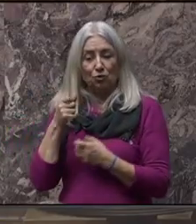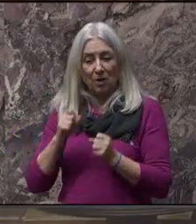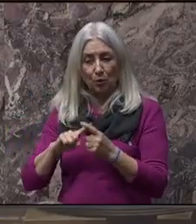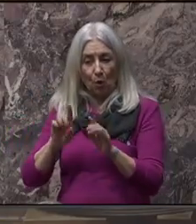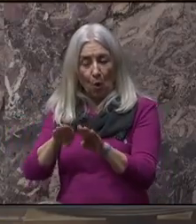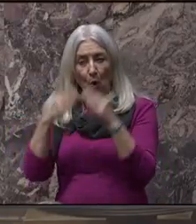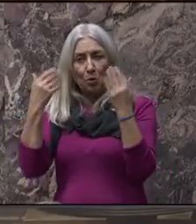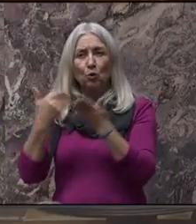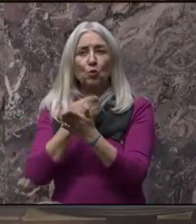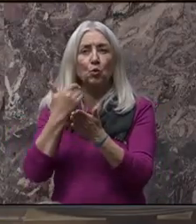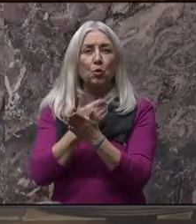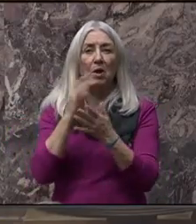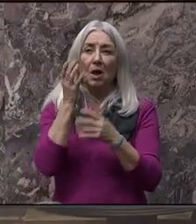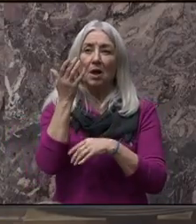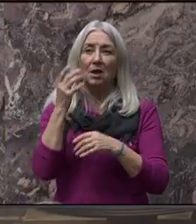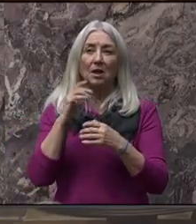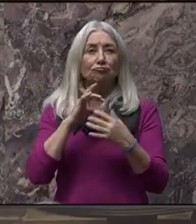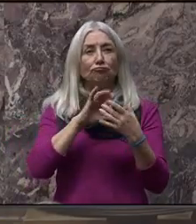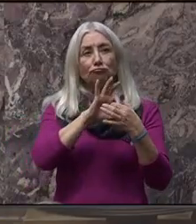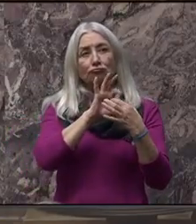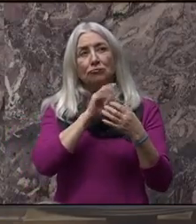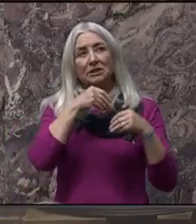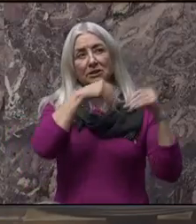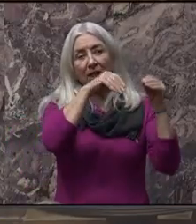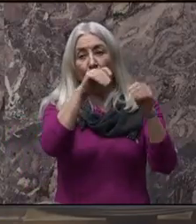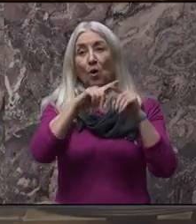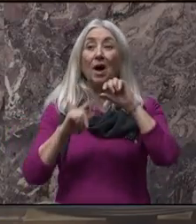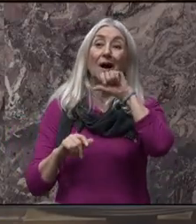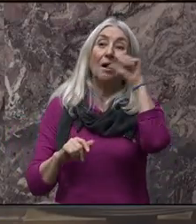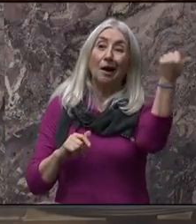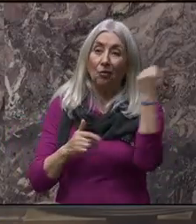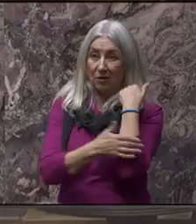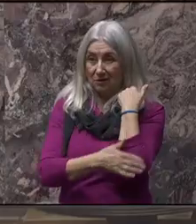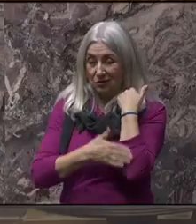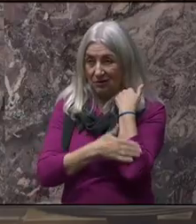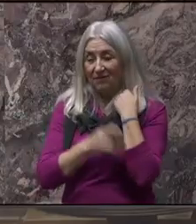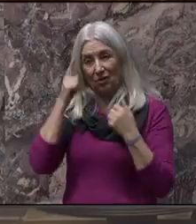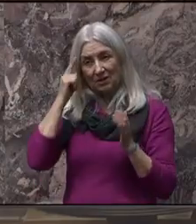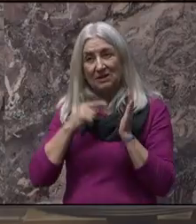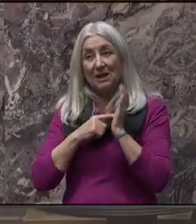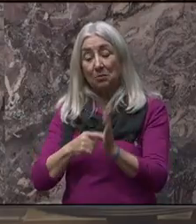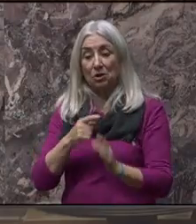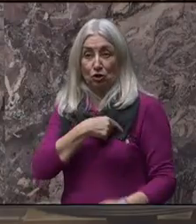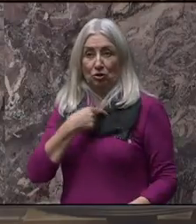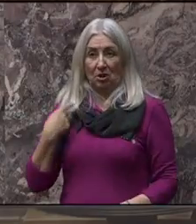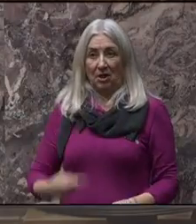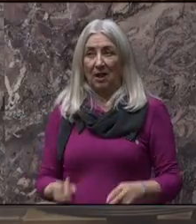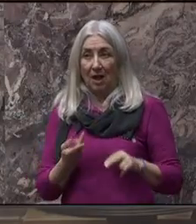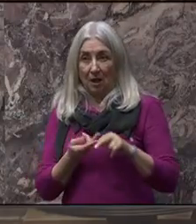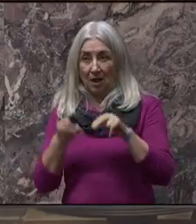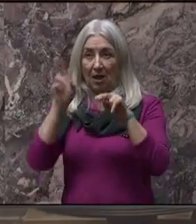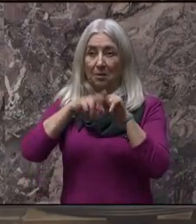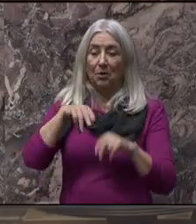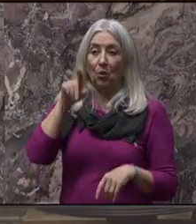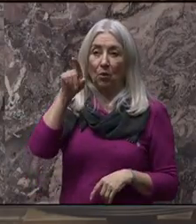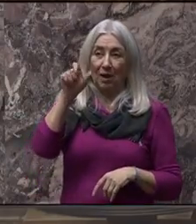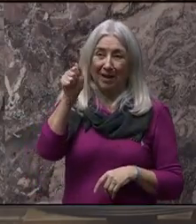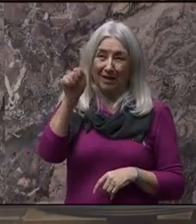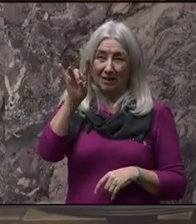last 14 years, resulting in an increase in lumber exports to China of